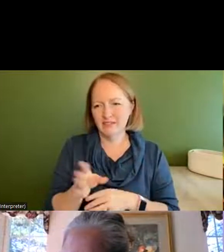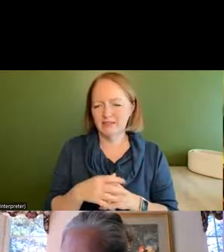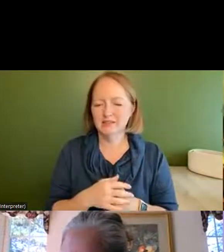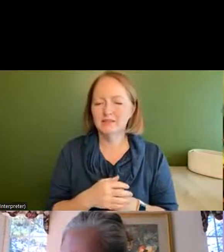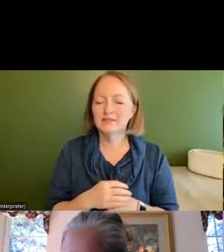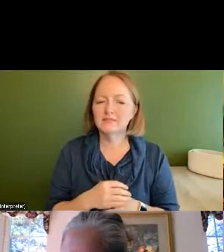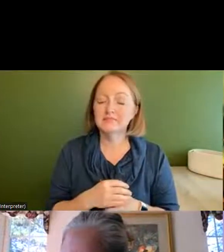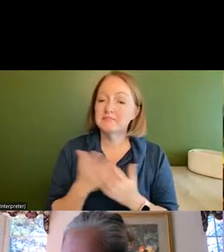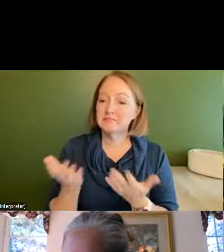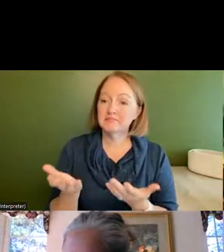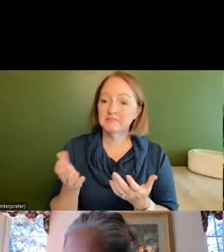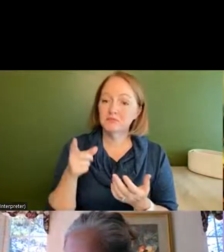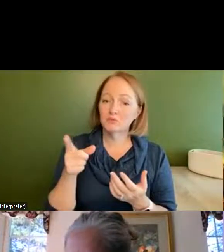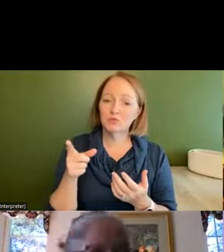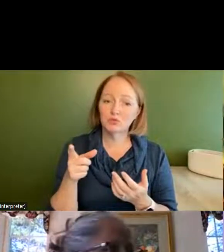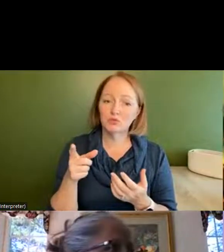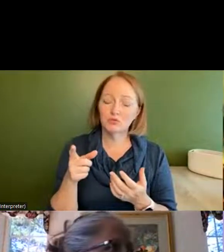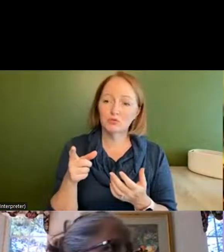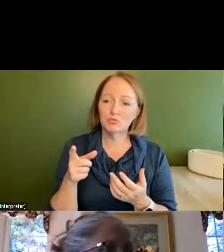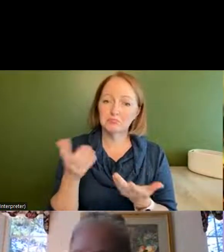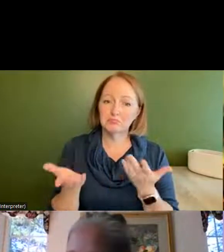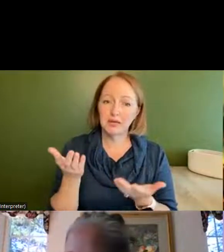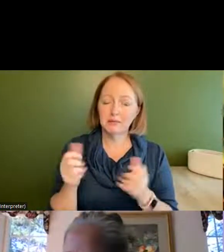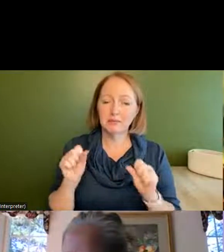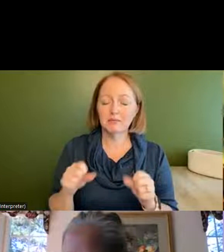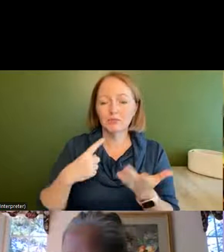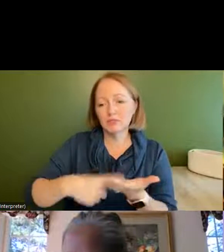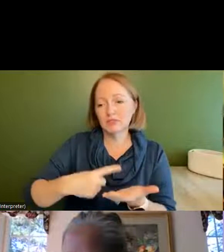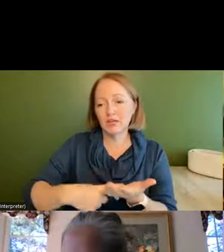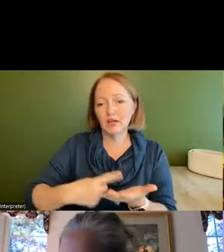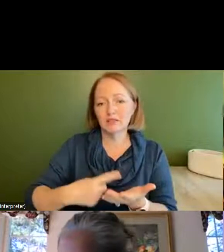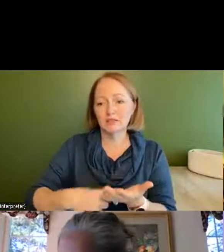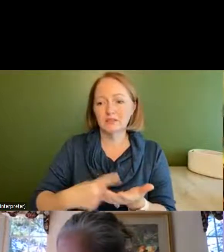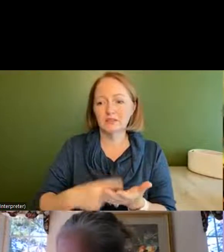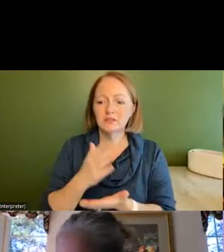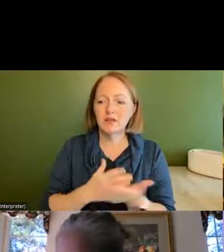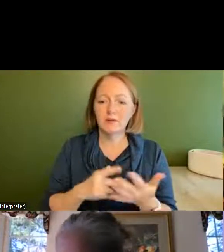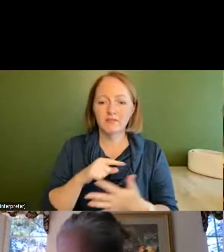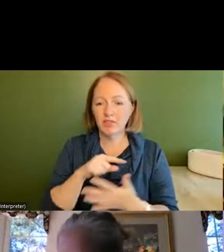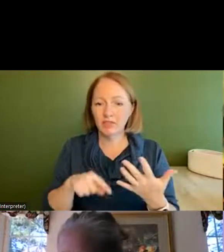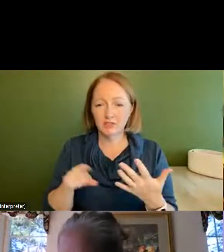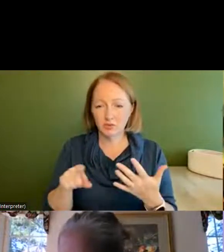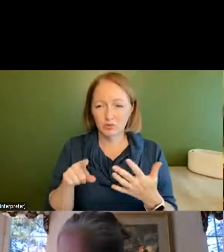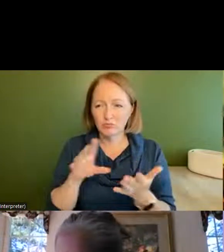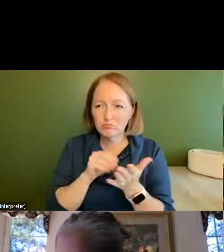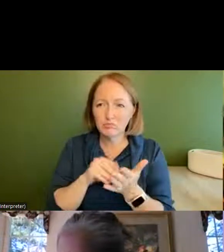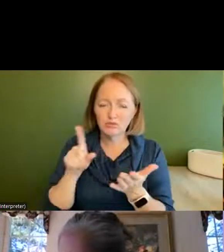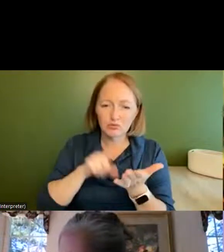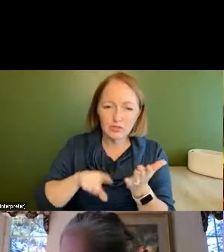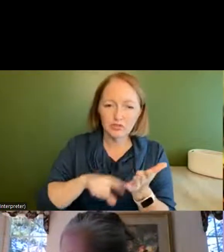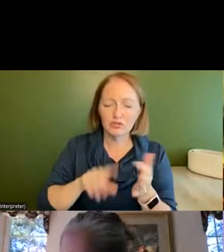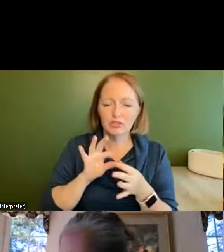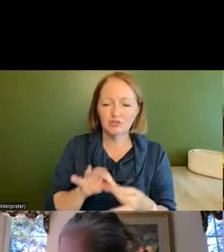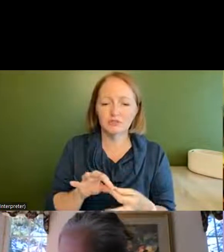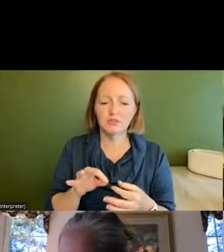So would you just perhaps be able to discuss kind of some of the things that you found in your research in